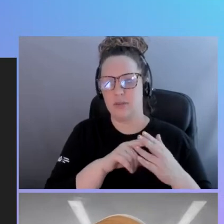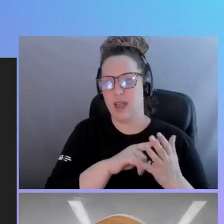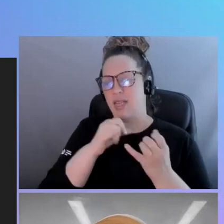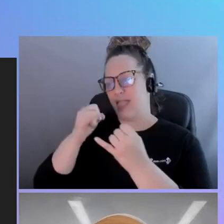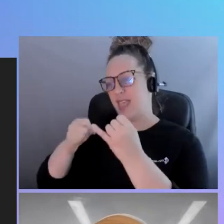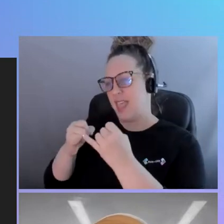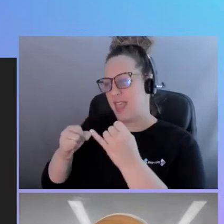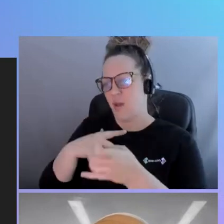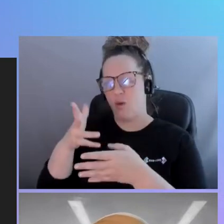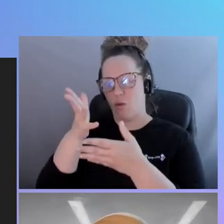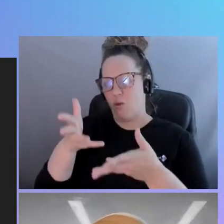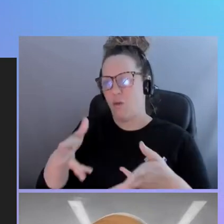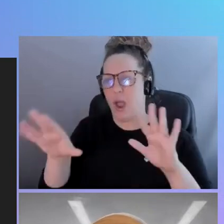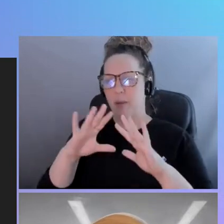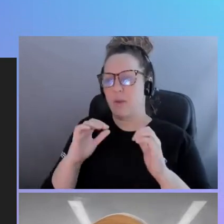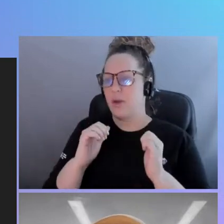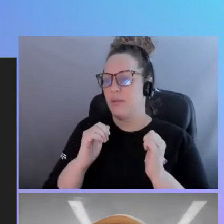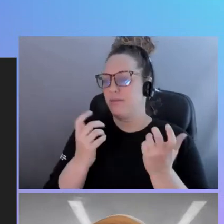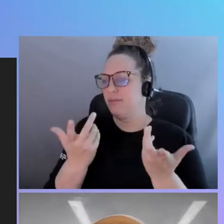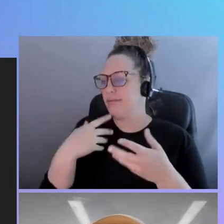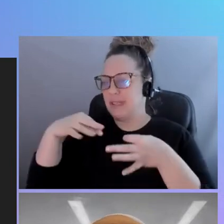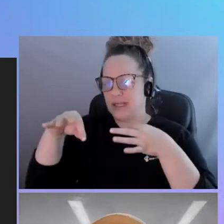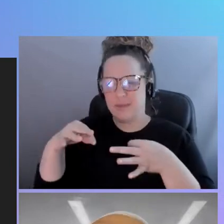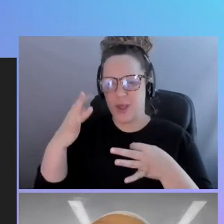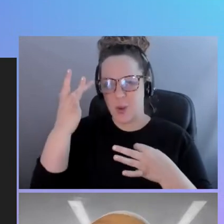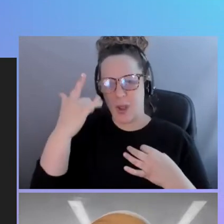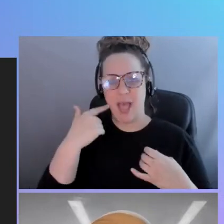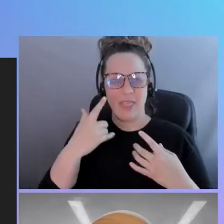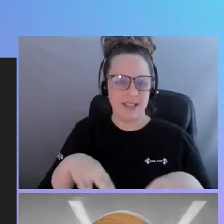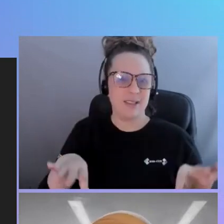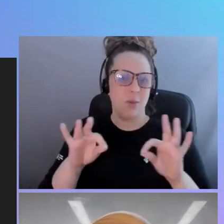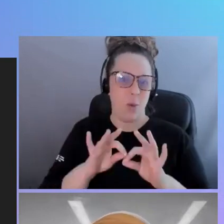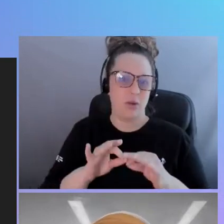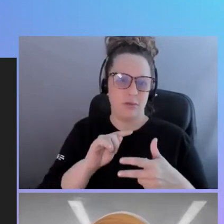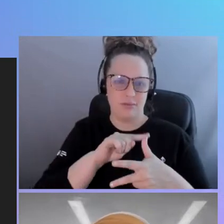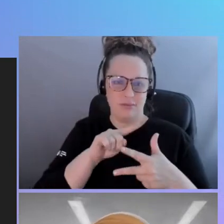up, just explaining why I think it's important.